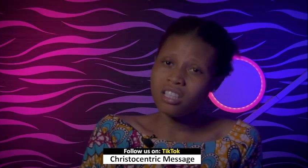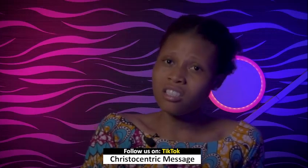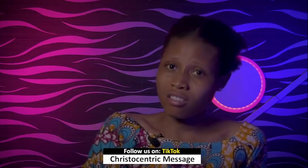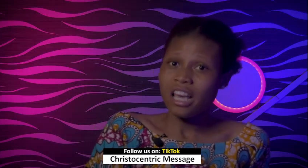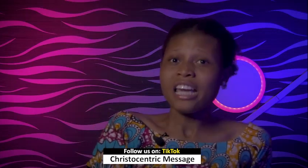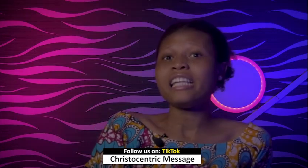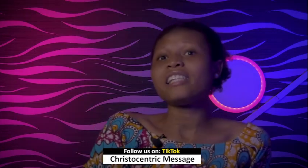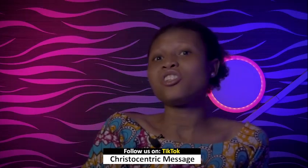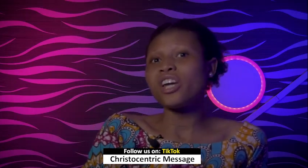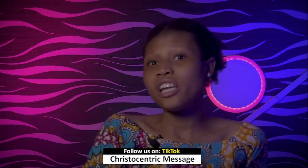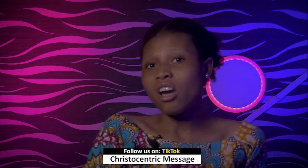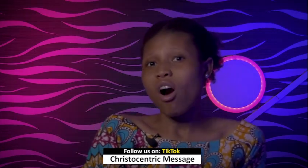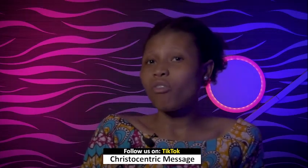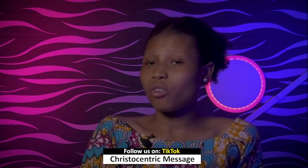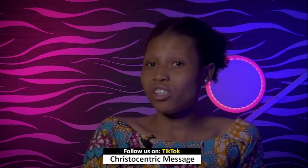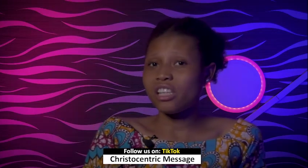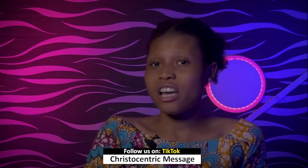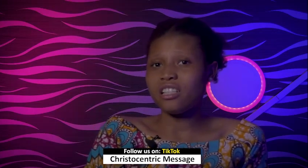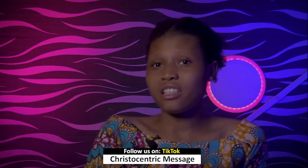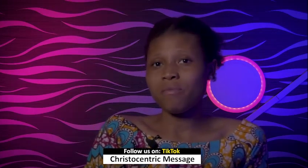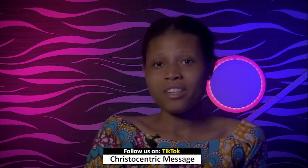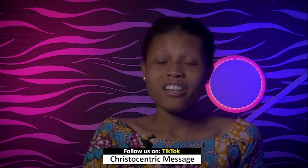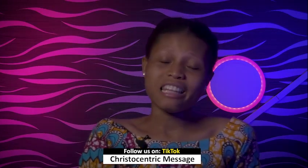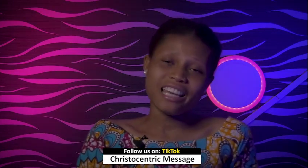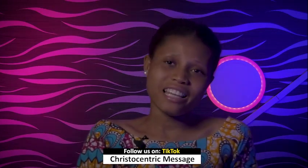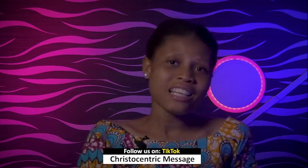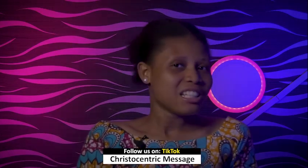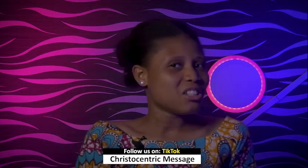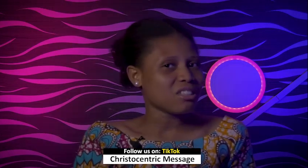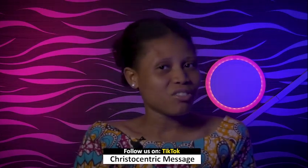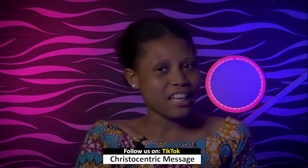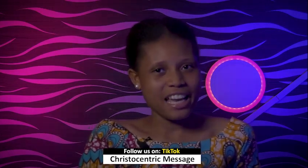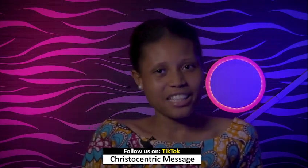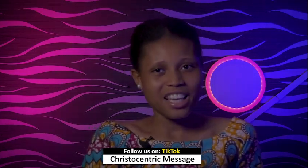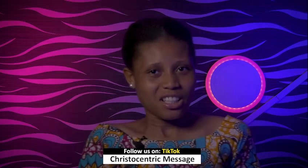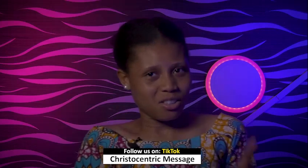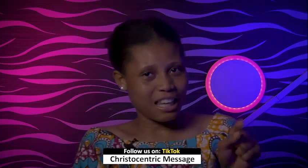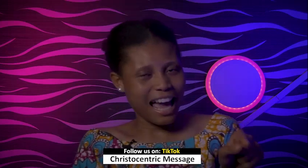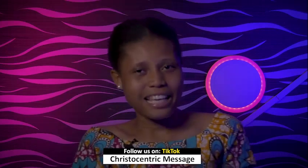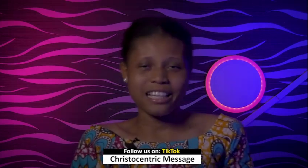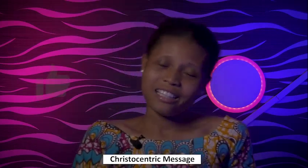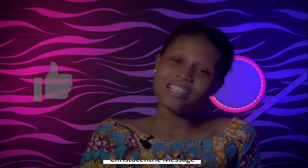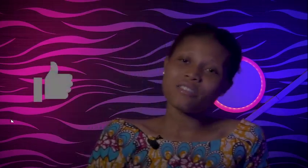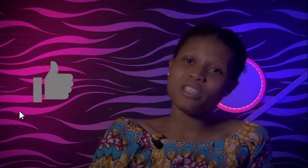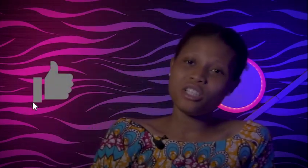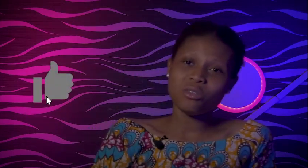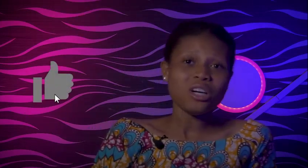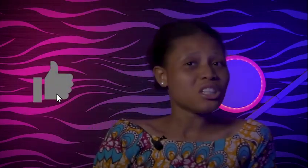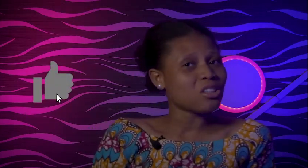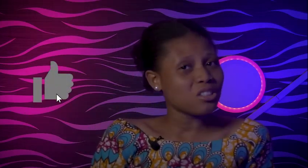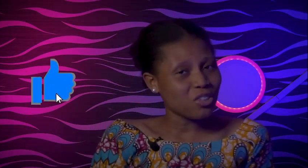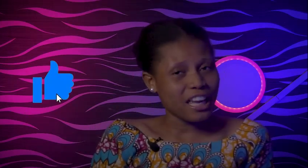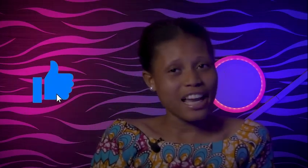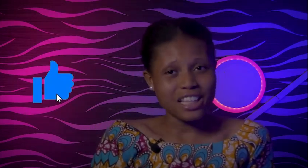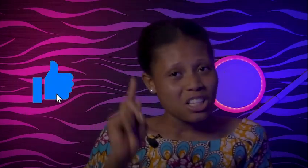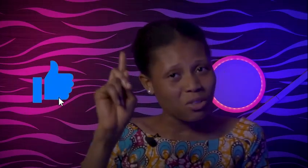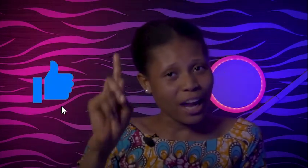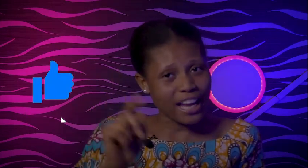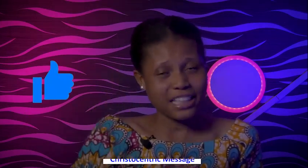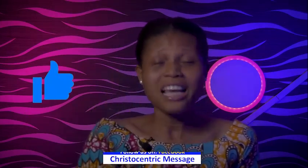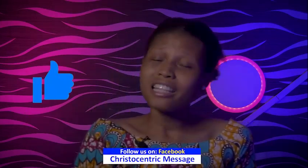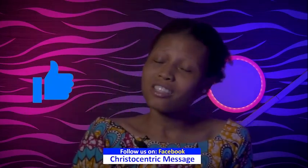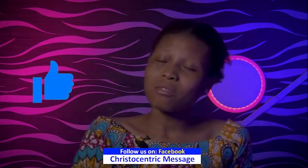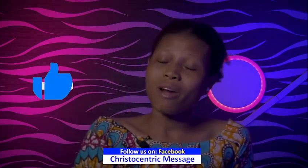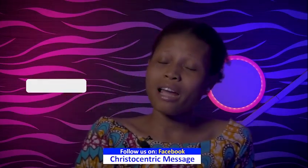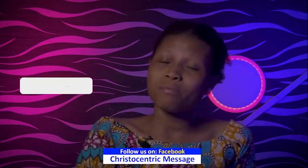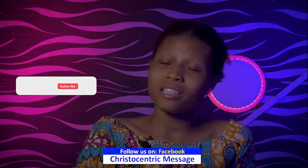he continues in this journey of Christianity. And then, don't forget to like, this video. Don't forget to